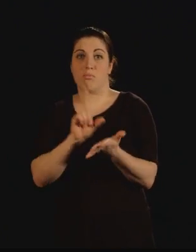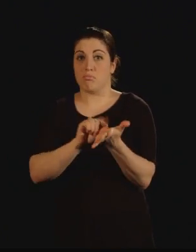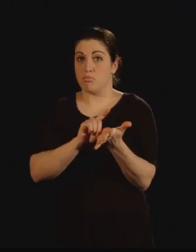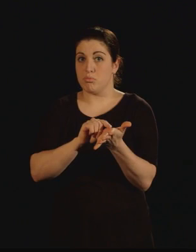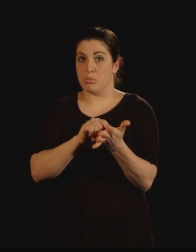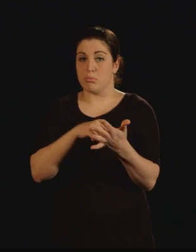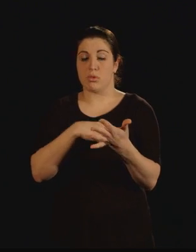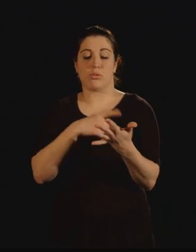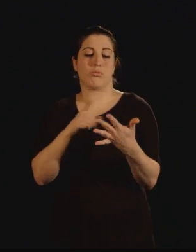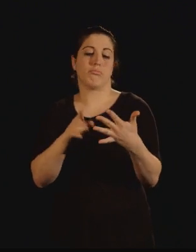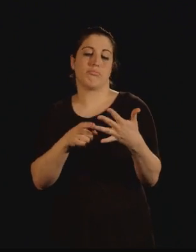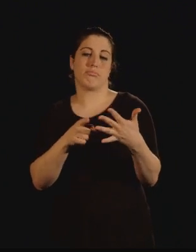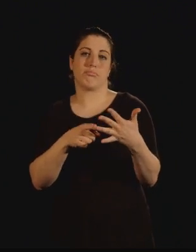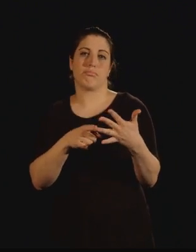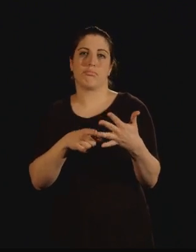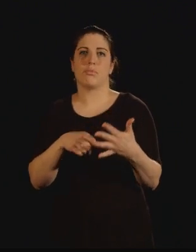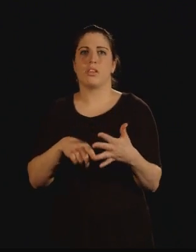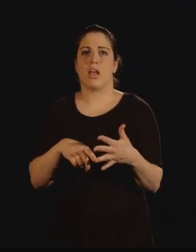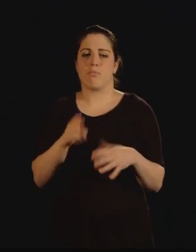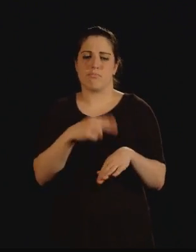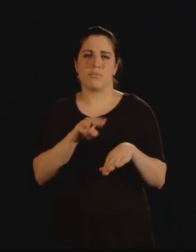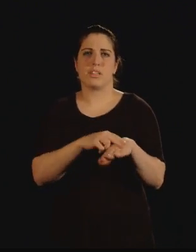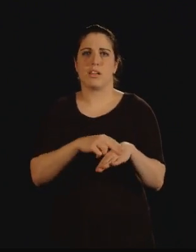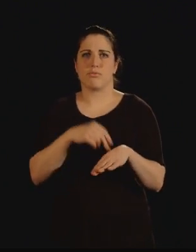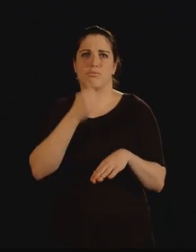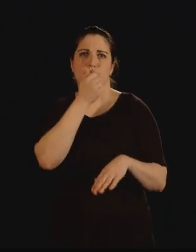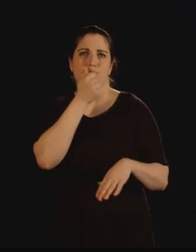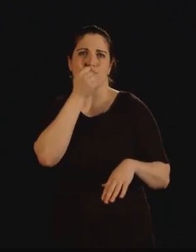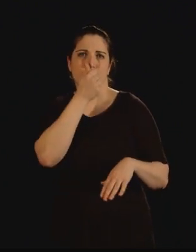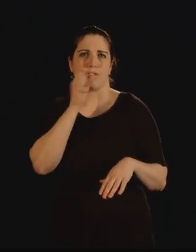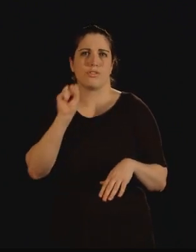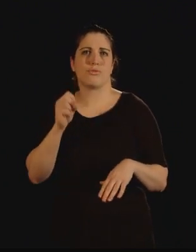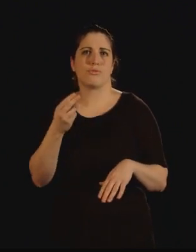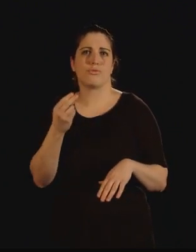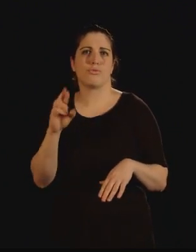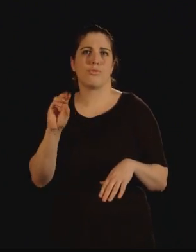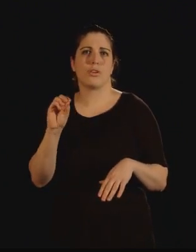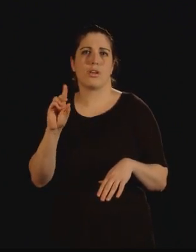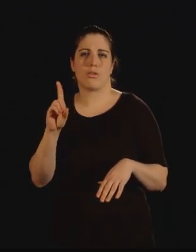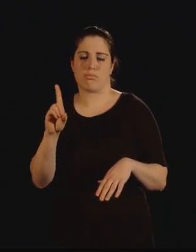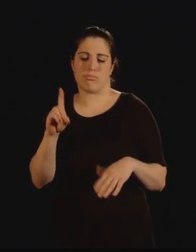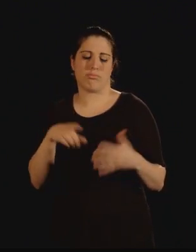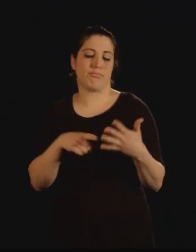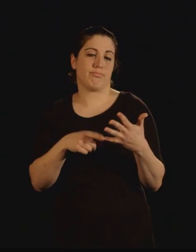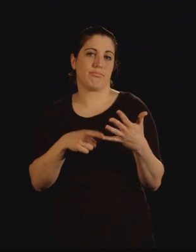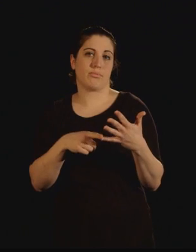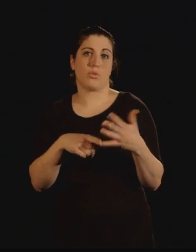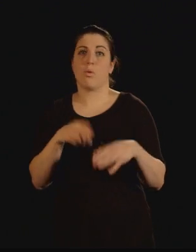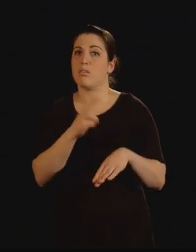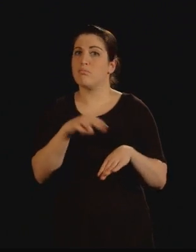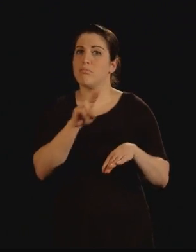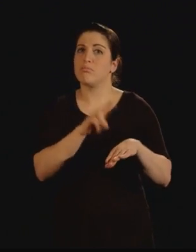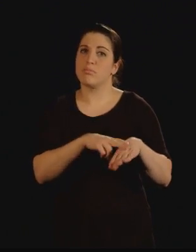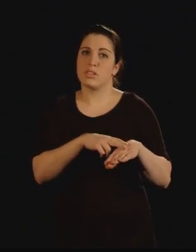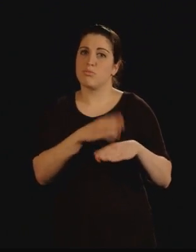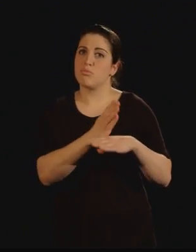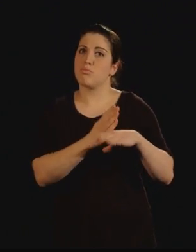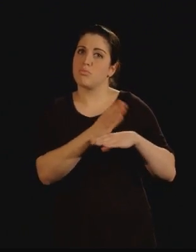newspaper, an all-natural fabric shroud, or a simple yet elegant pine casket?